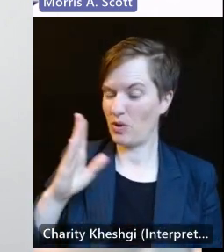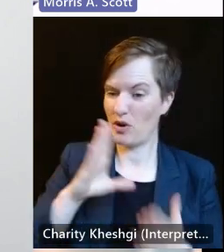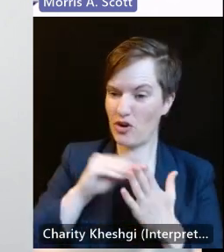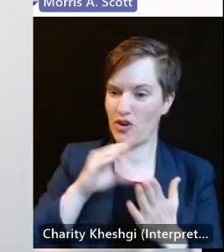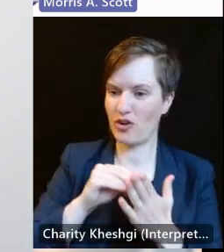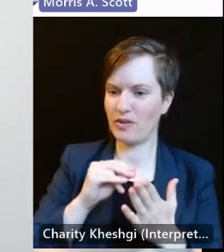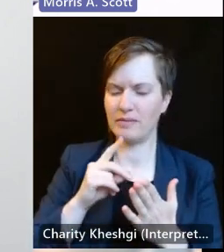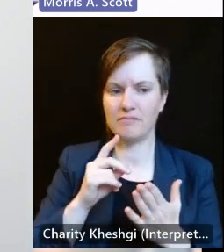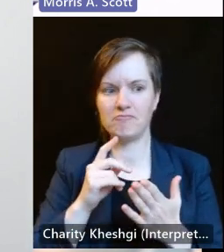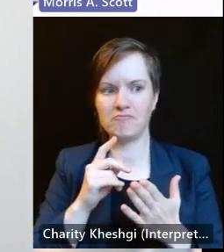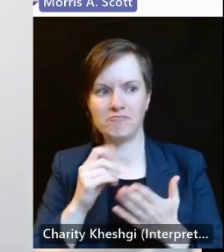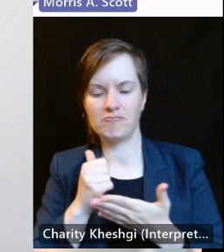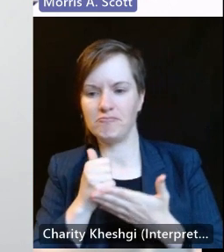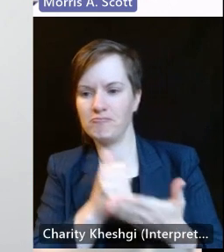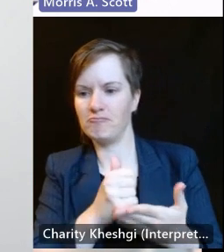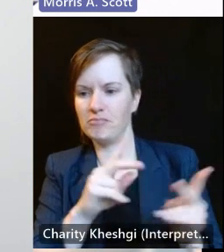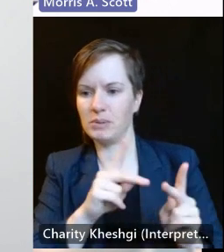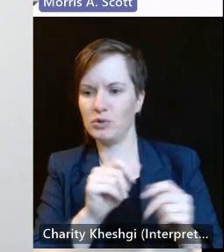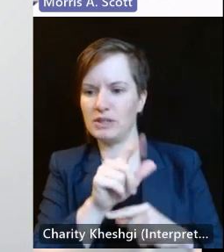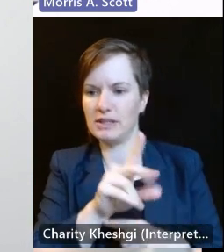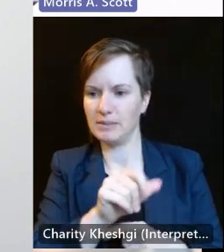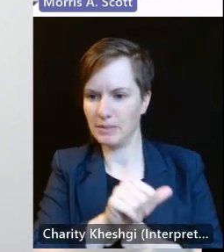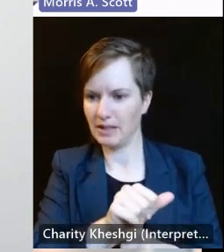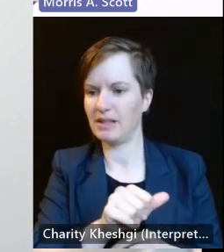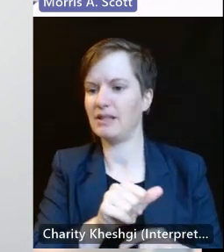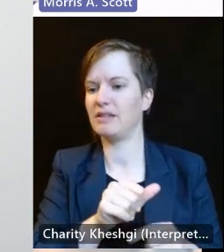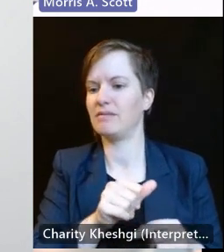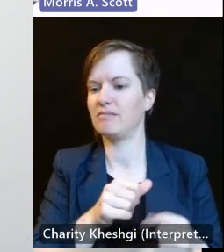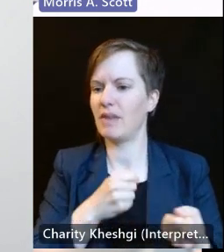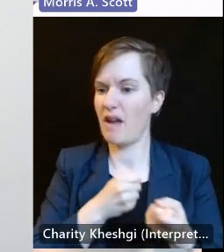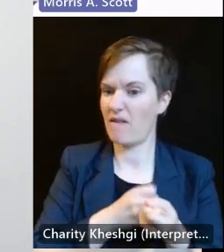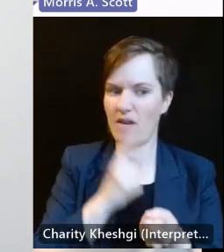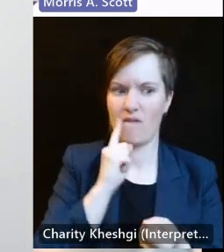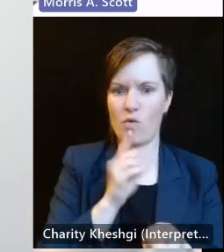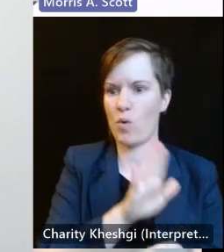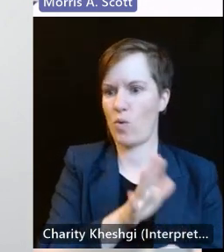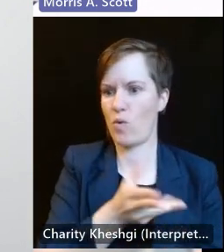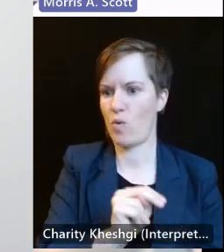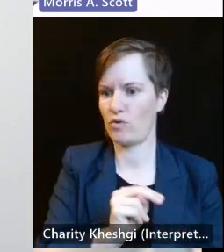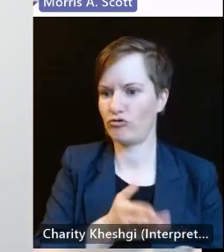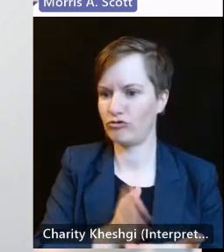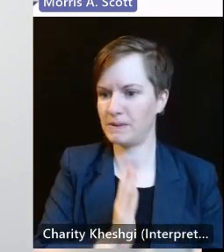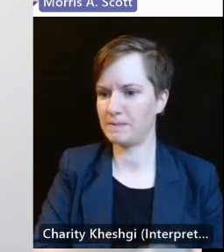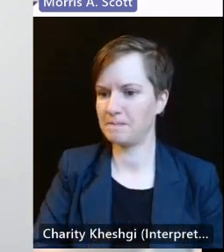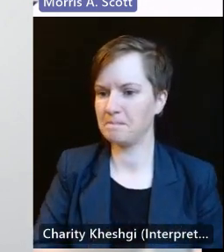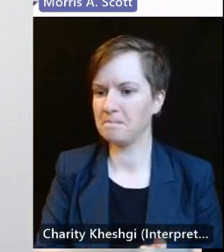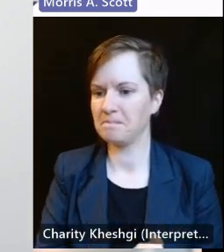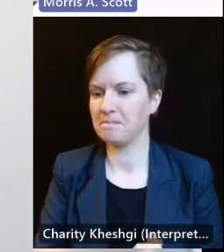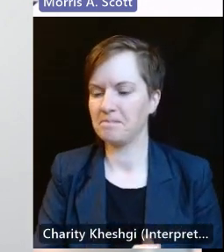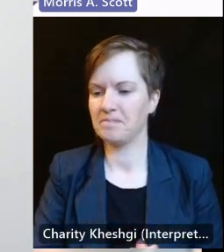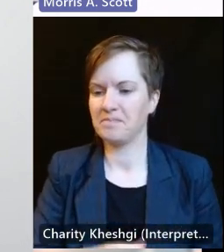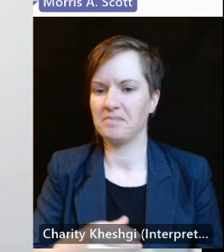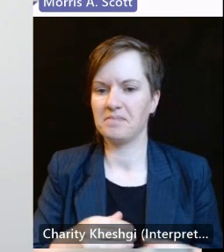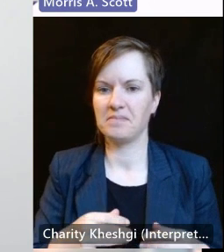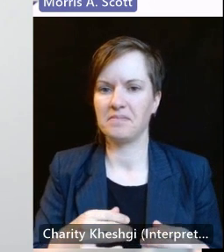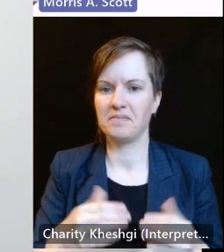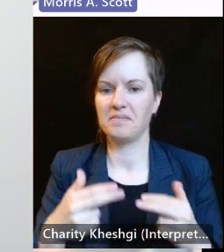rights. Next slide, please, slide 4. To place this webinar